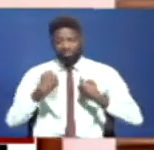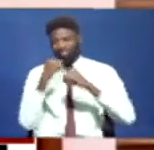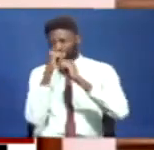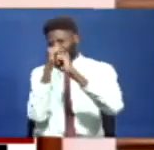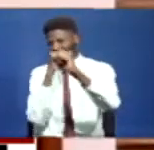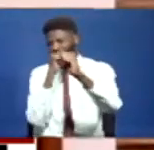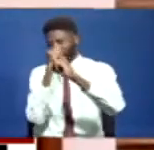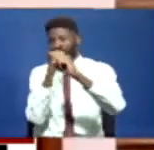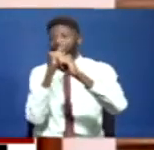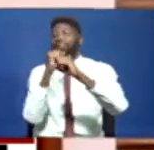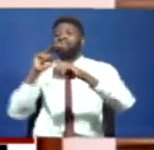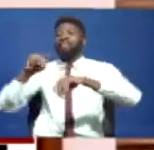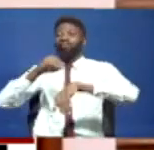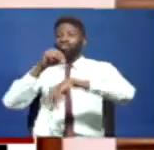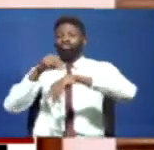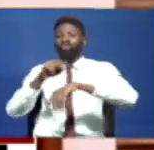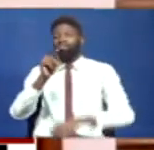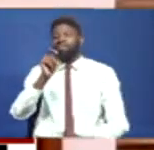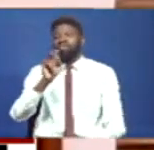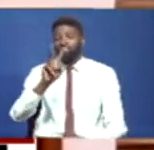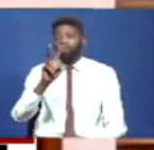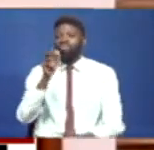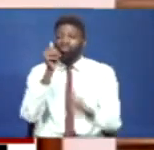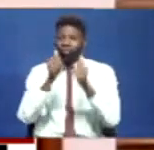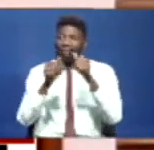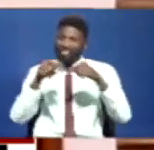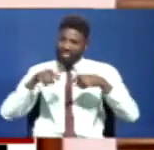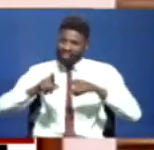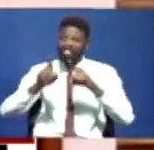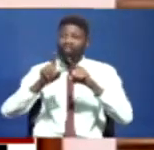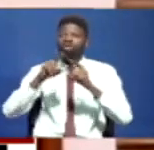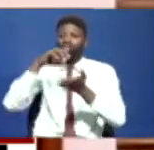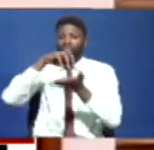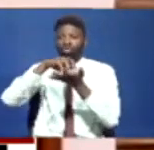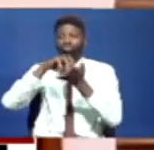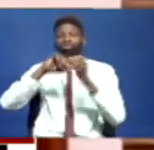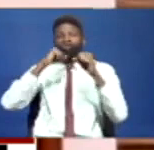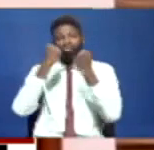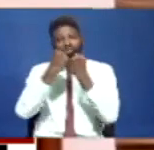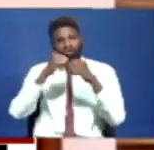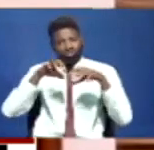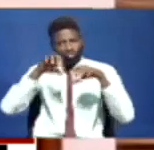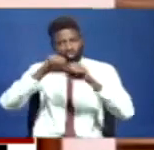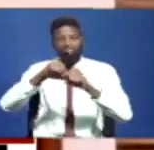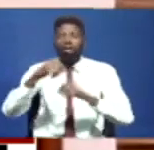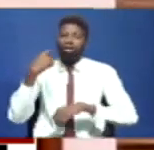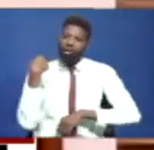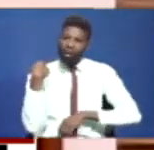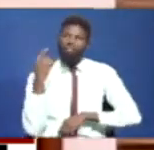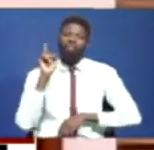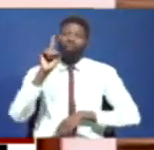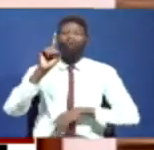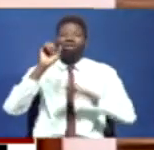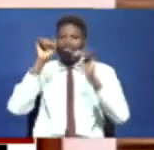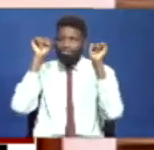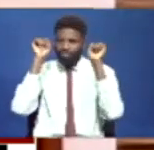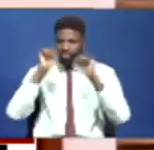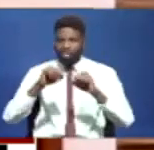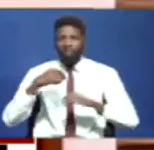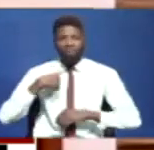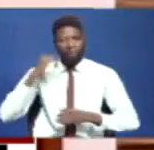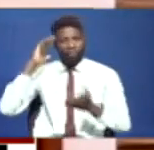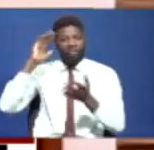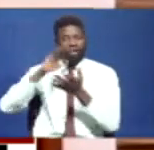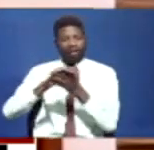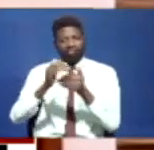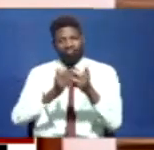national broadcaster that reclaims its position in society as the number one broadcaster. And I believe in the next few months,